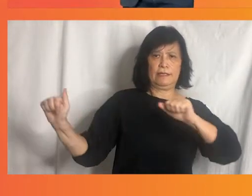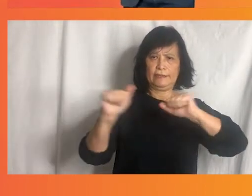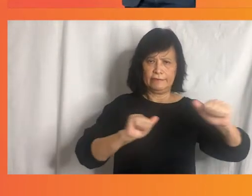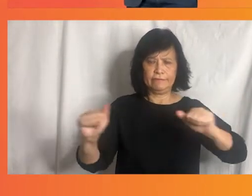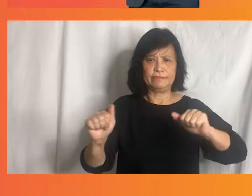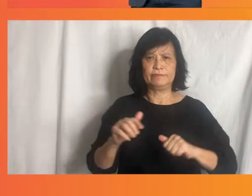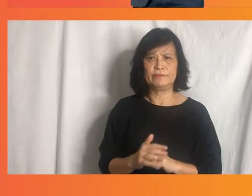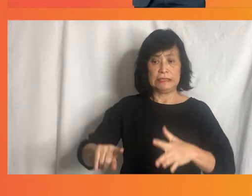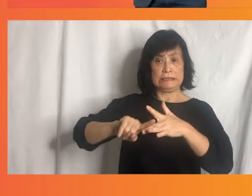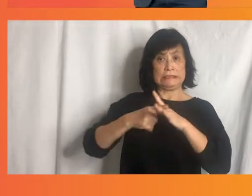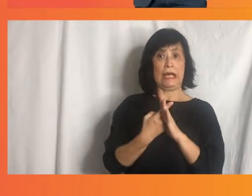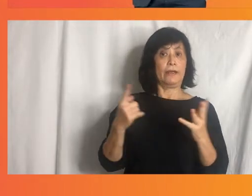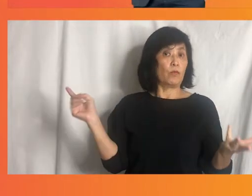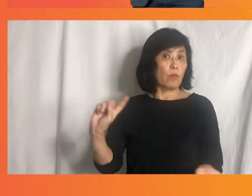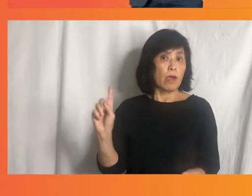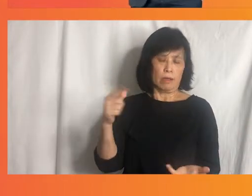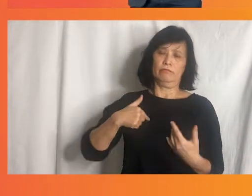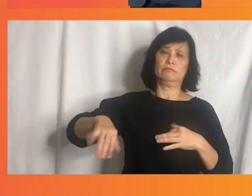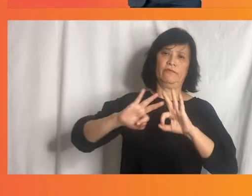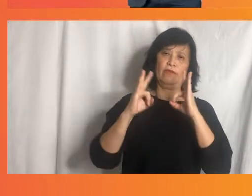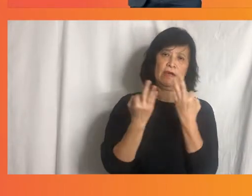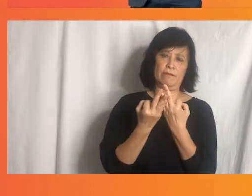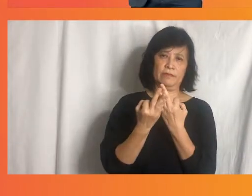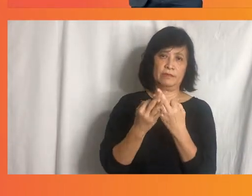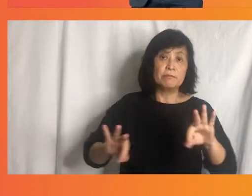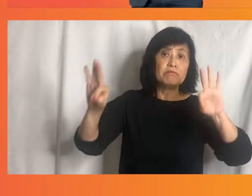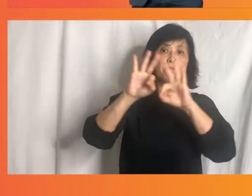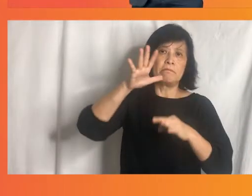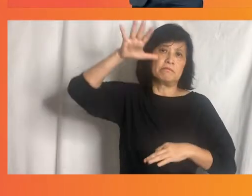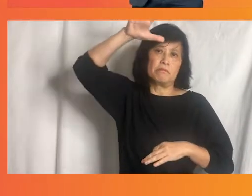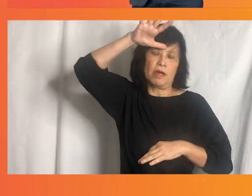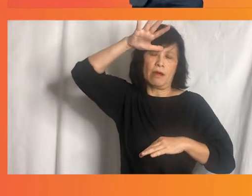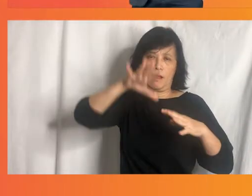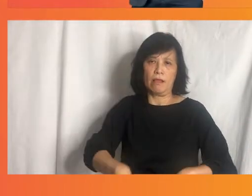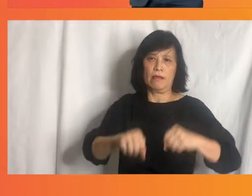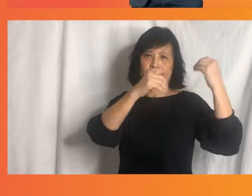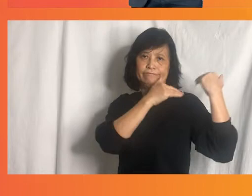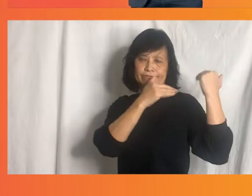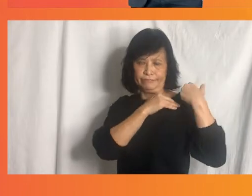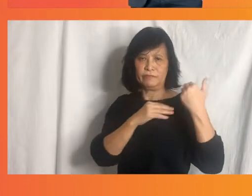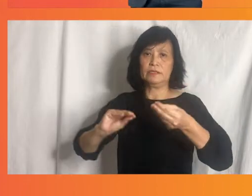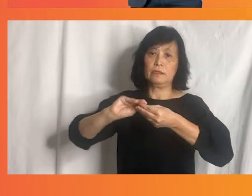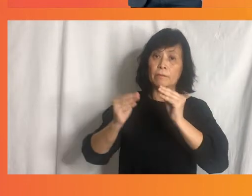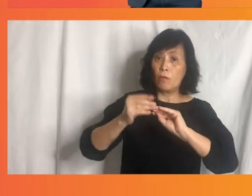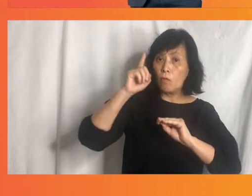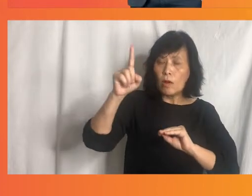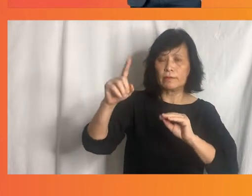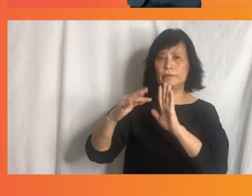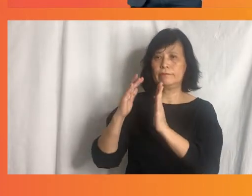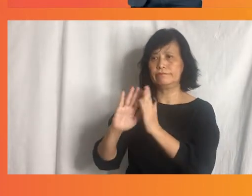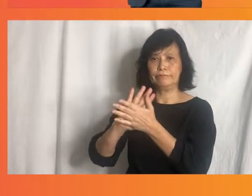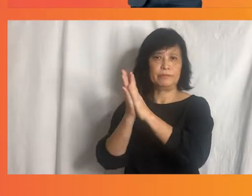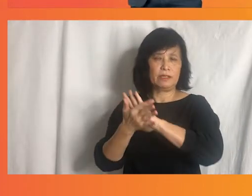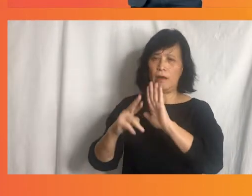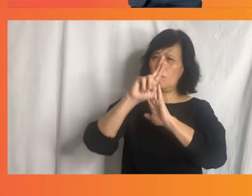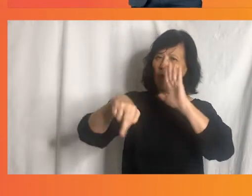It starts within the family, and this is where parents play a vital role. It is important for parents, number one, to be a role model, modeling